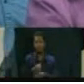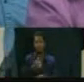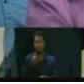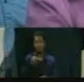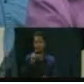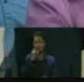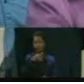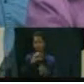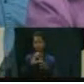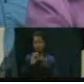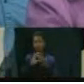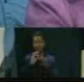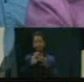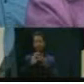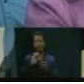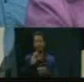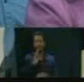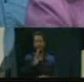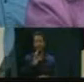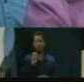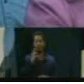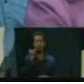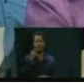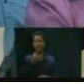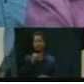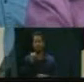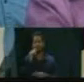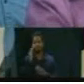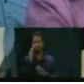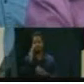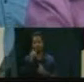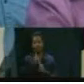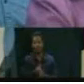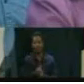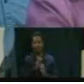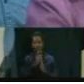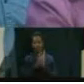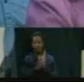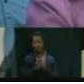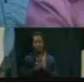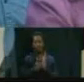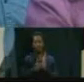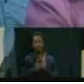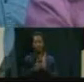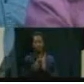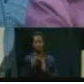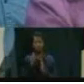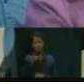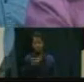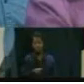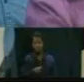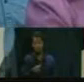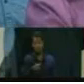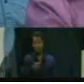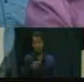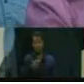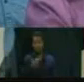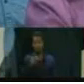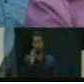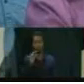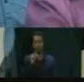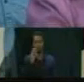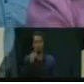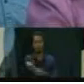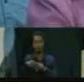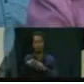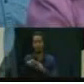statement or report or otherwise violating the requirements, that any person shall forfeit all pay and compensation for the position held for a period not to exceed 1 year,